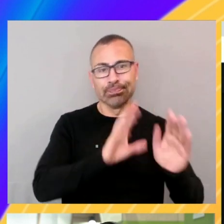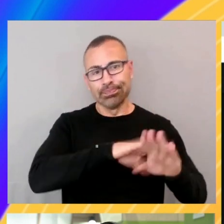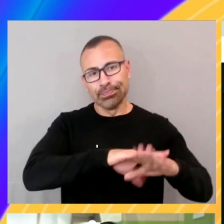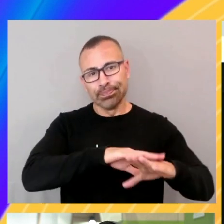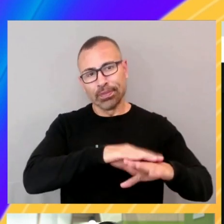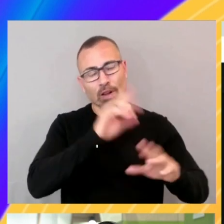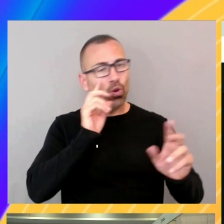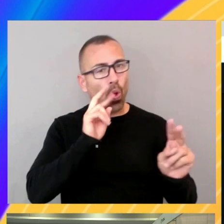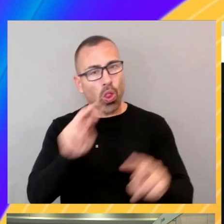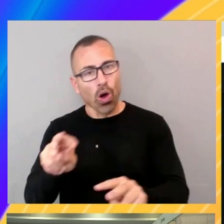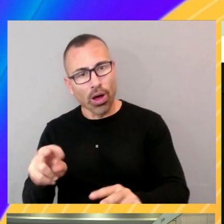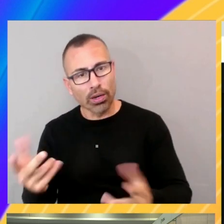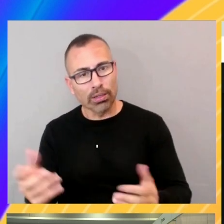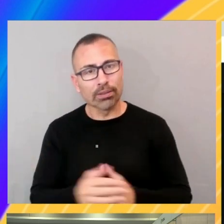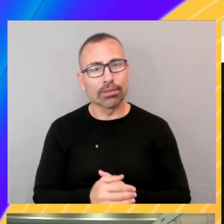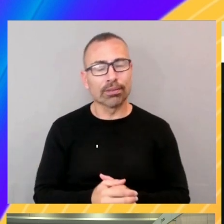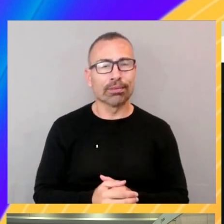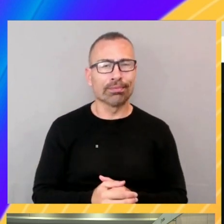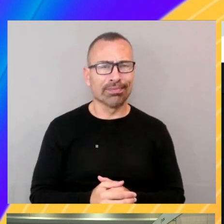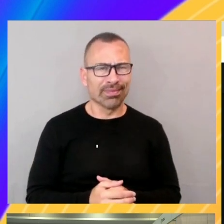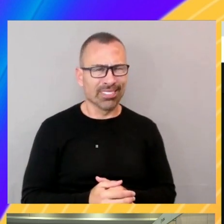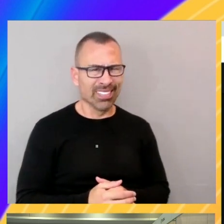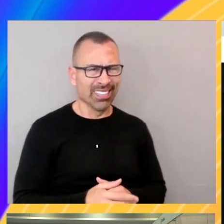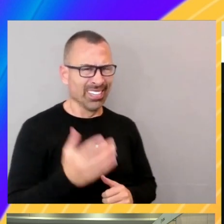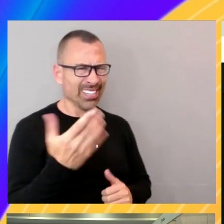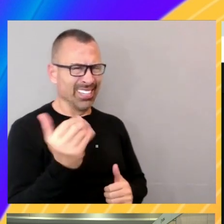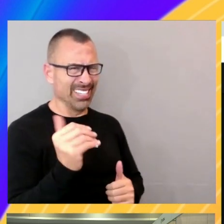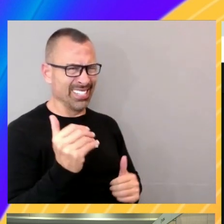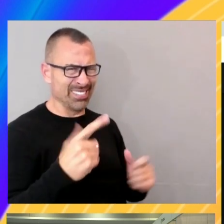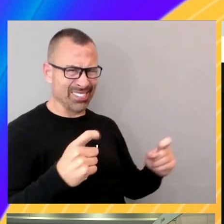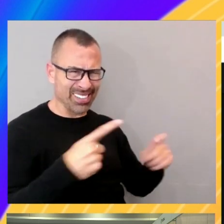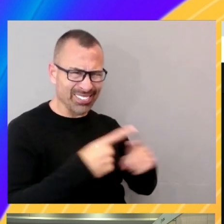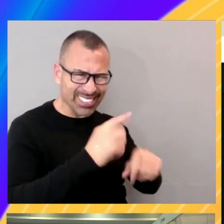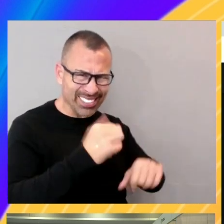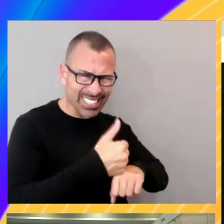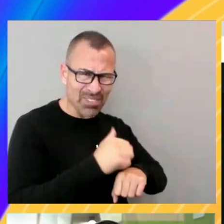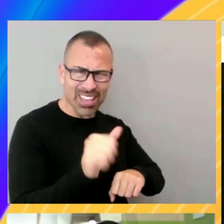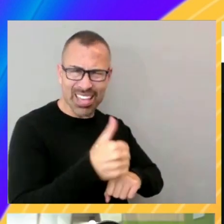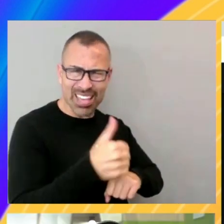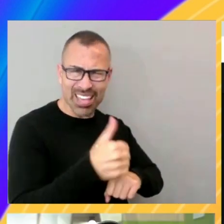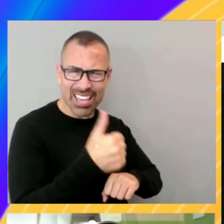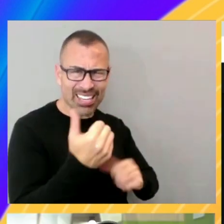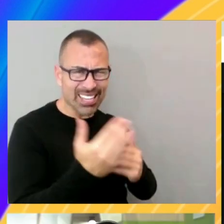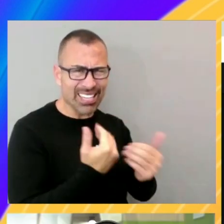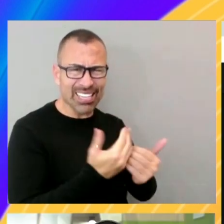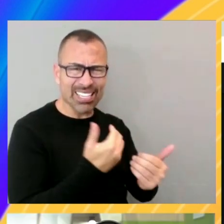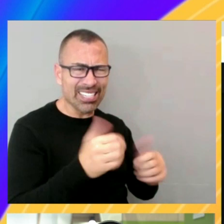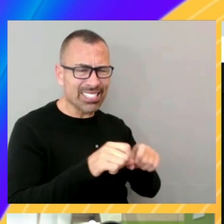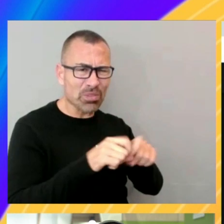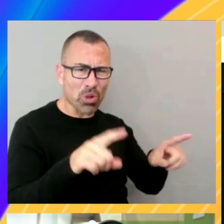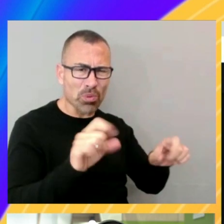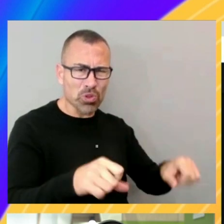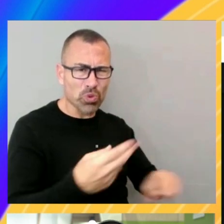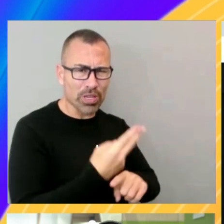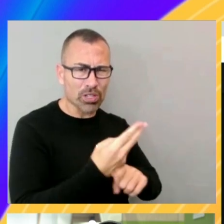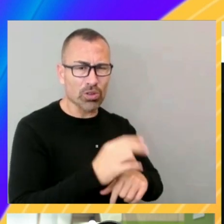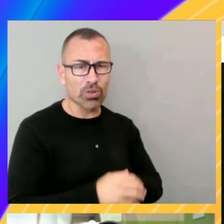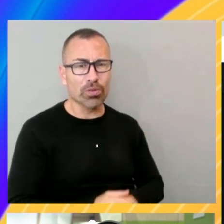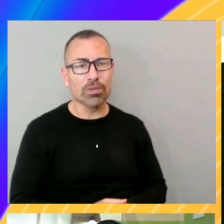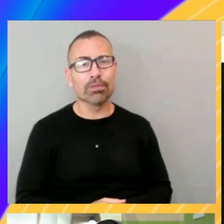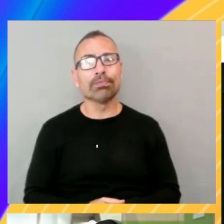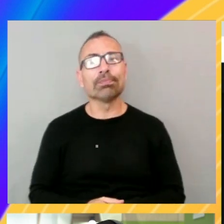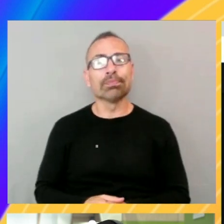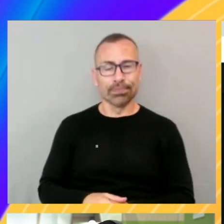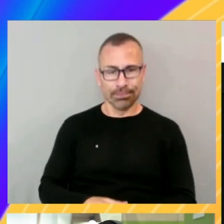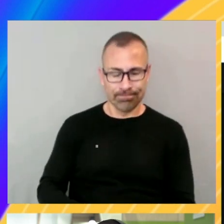of easy like EKS deployments that we can use? Yeah, so we actually set these up for you